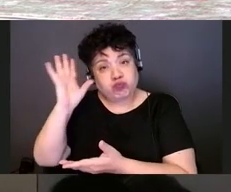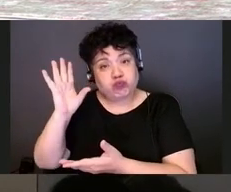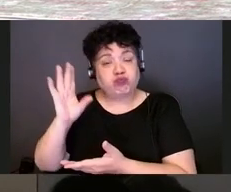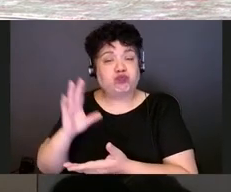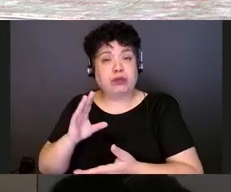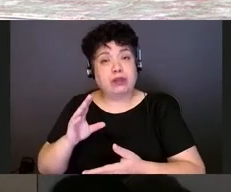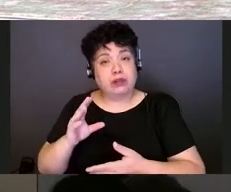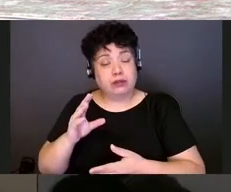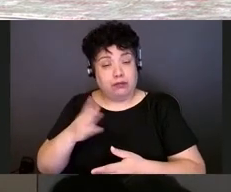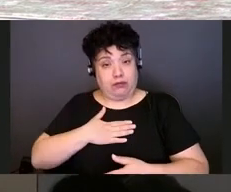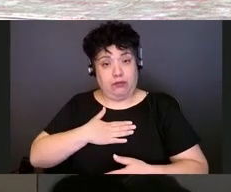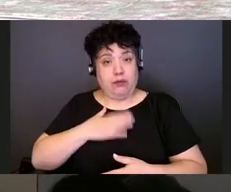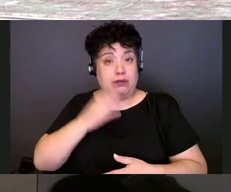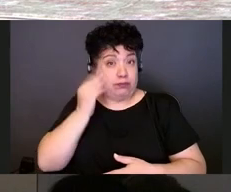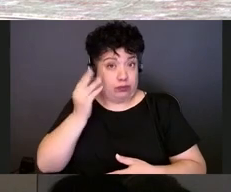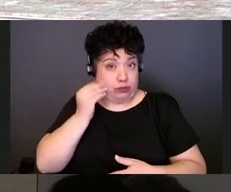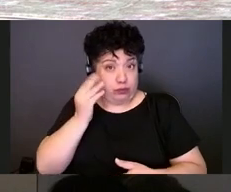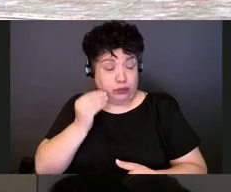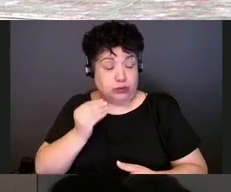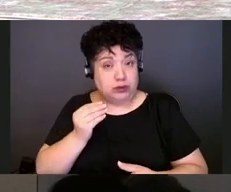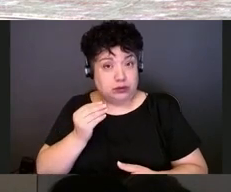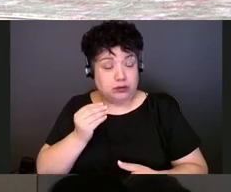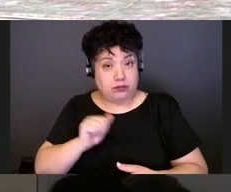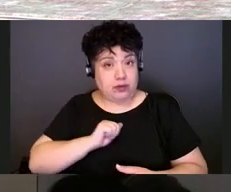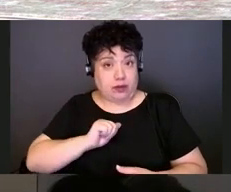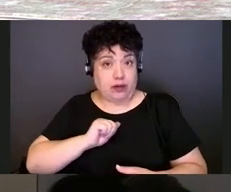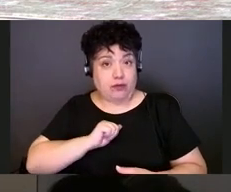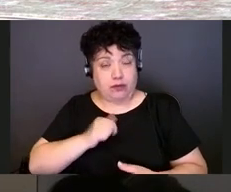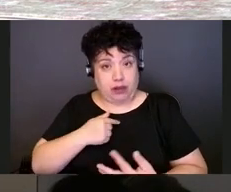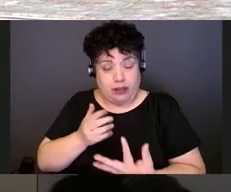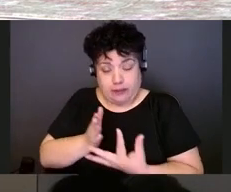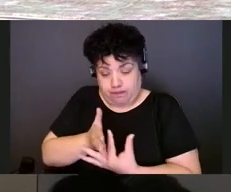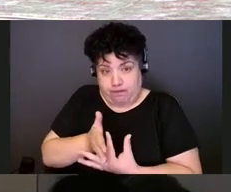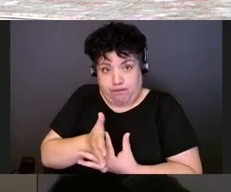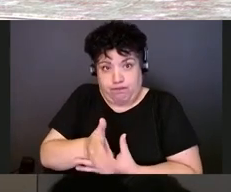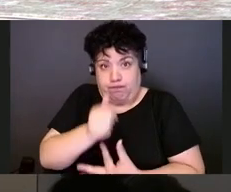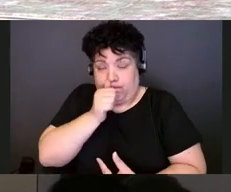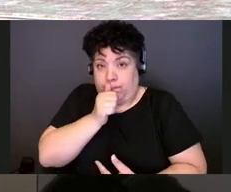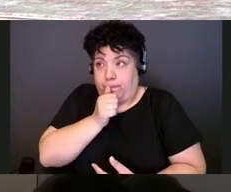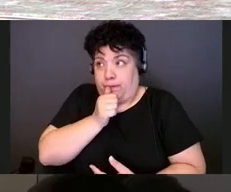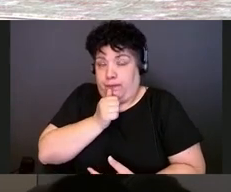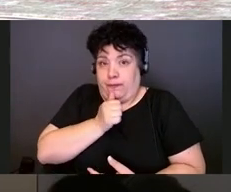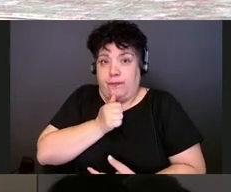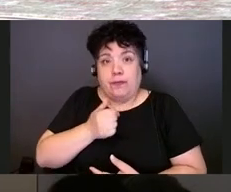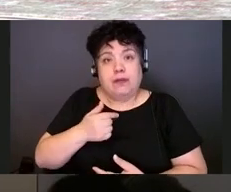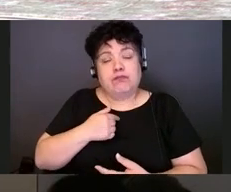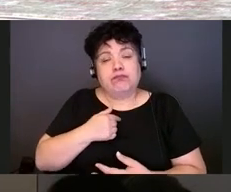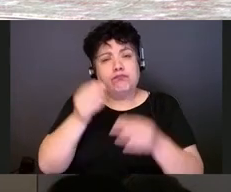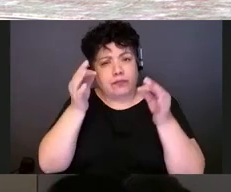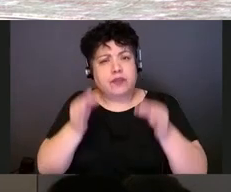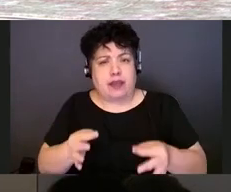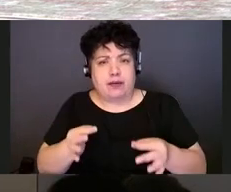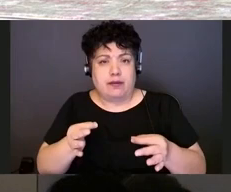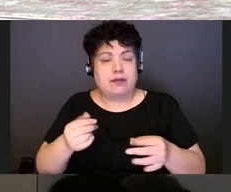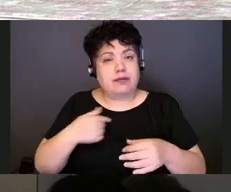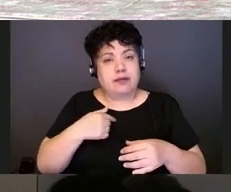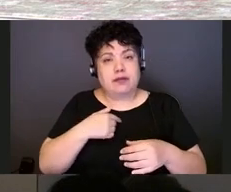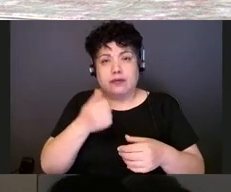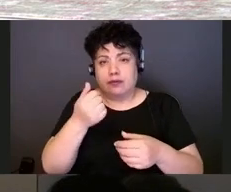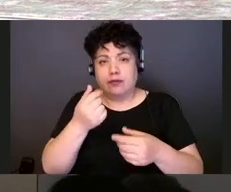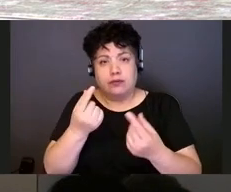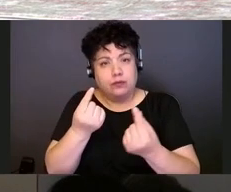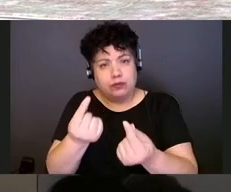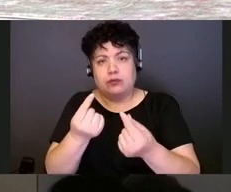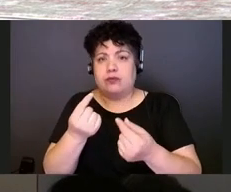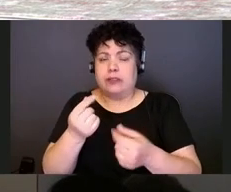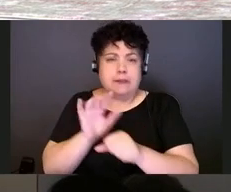went through this stuff myself. I decided that I would do anything and everything to make the